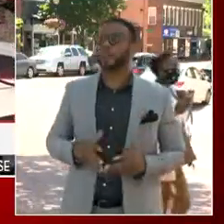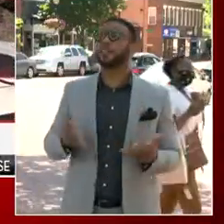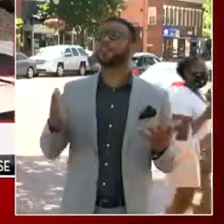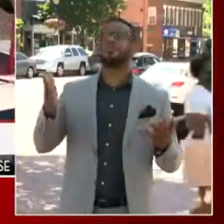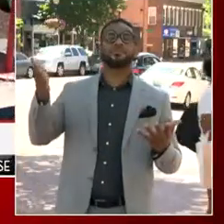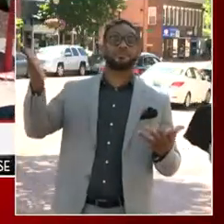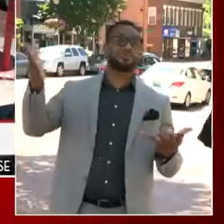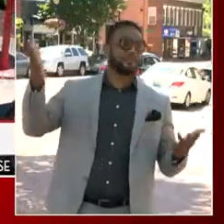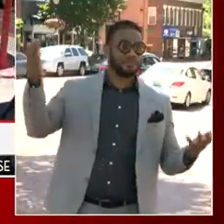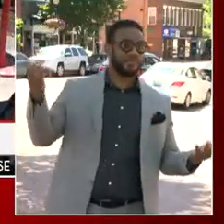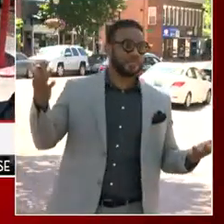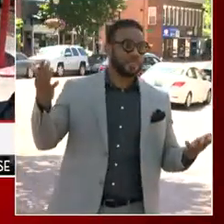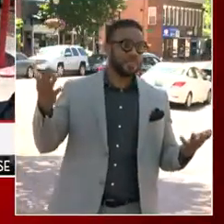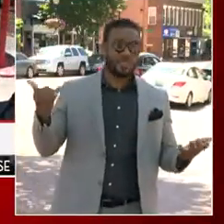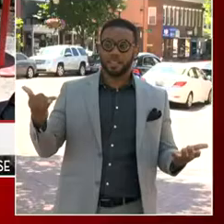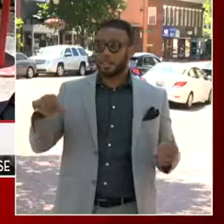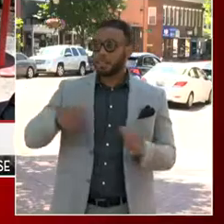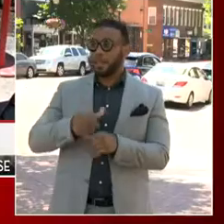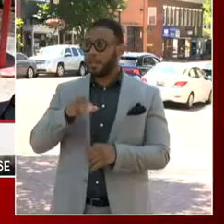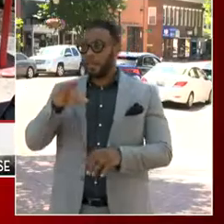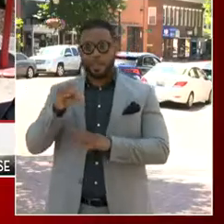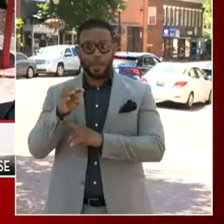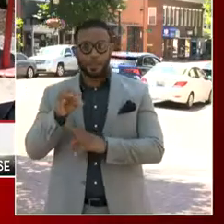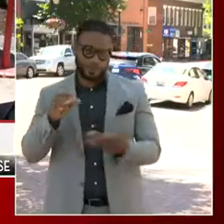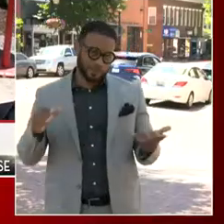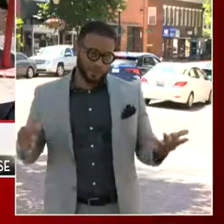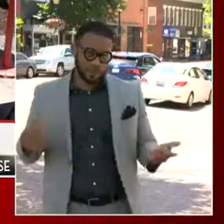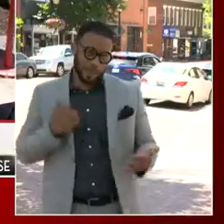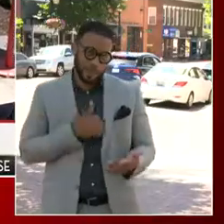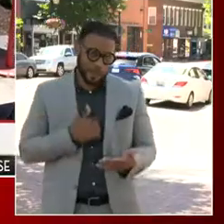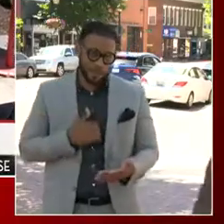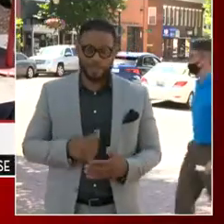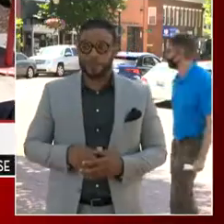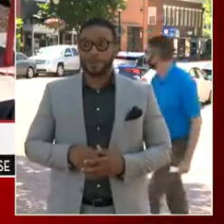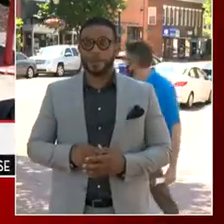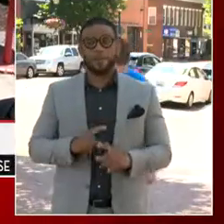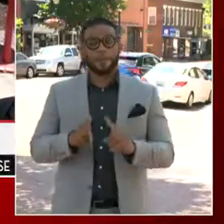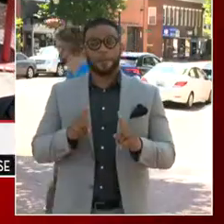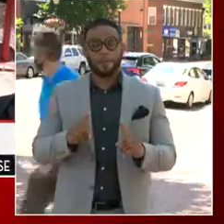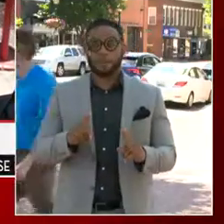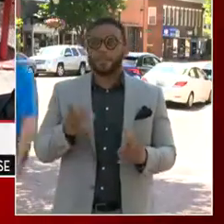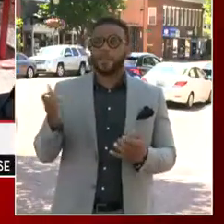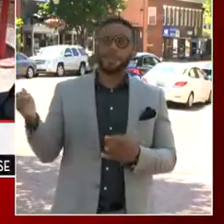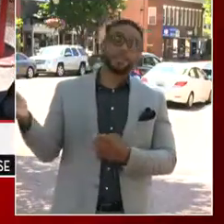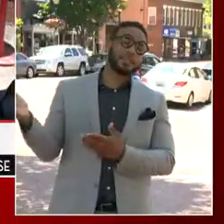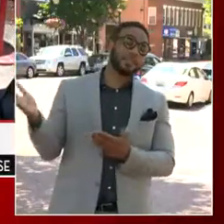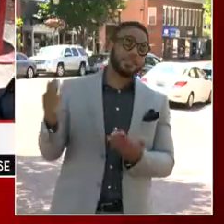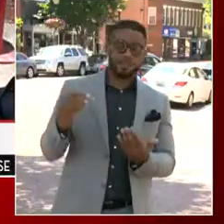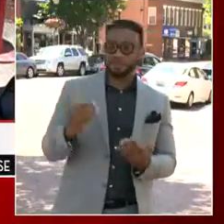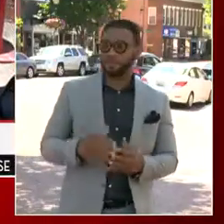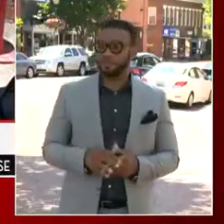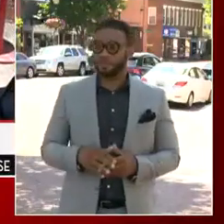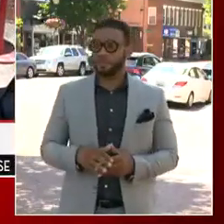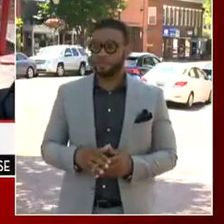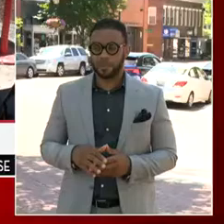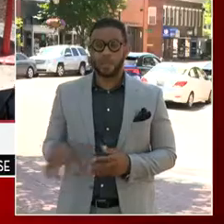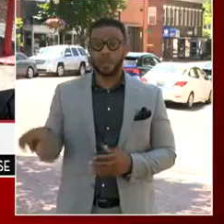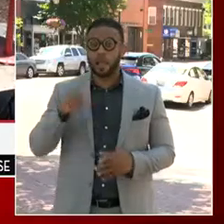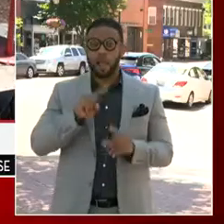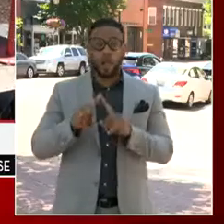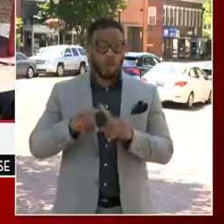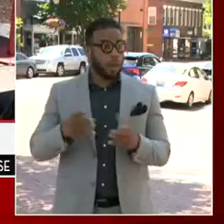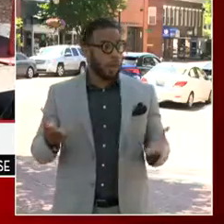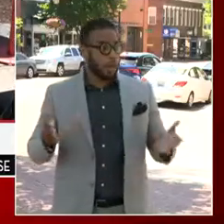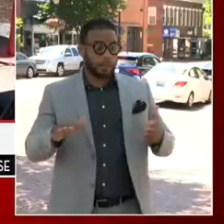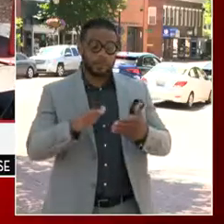Oh, now they're behind the camera, so I do apologize. But here they come. But they are also